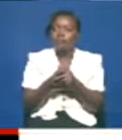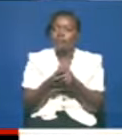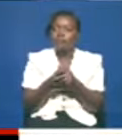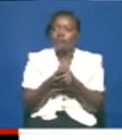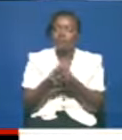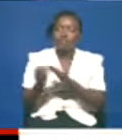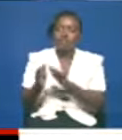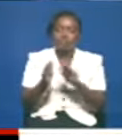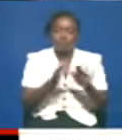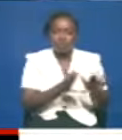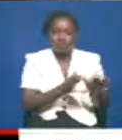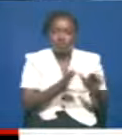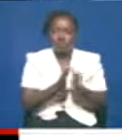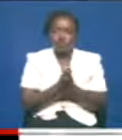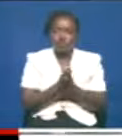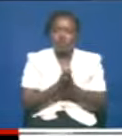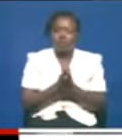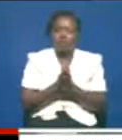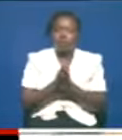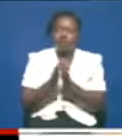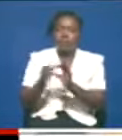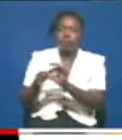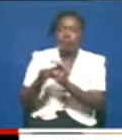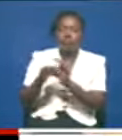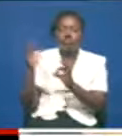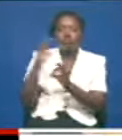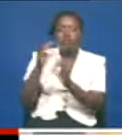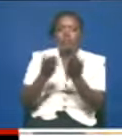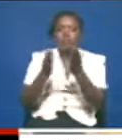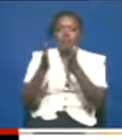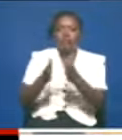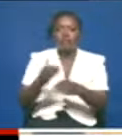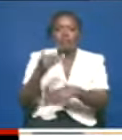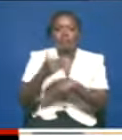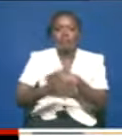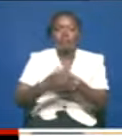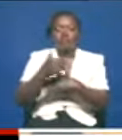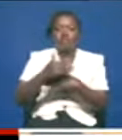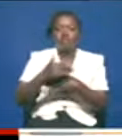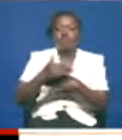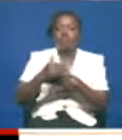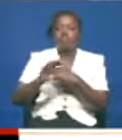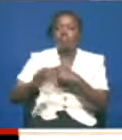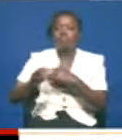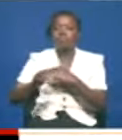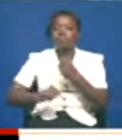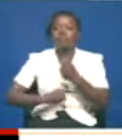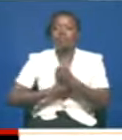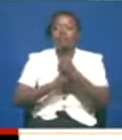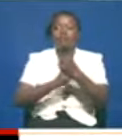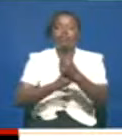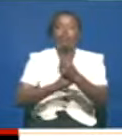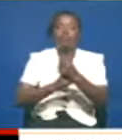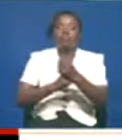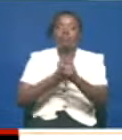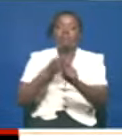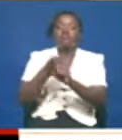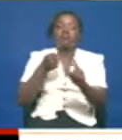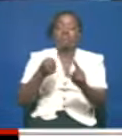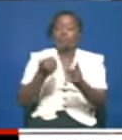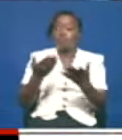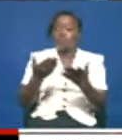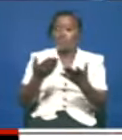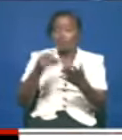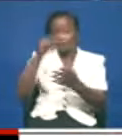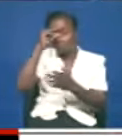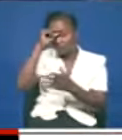Elsewhere, the Union of Civil Servants in Busia County chapter has thrown their weight behind Dr. Paul Otuoma to vie for the governorship